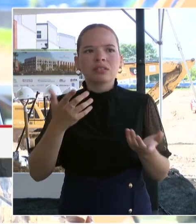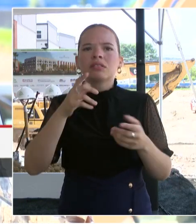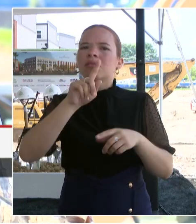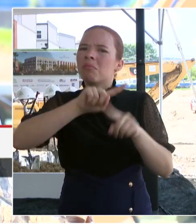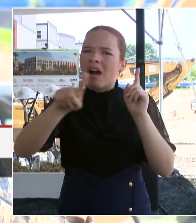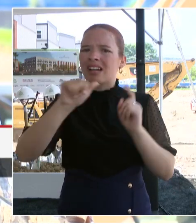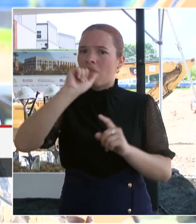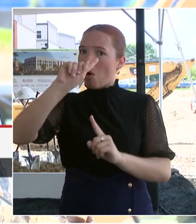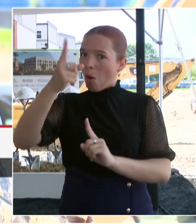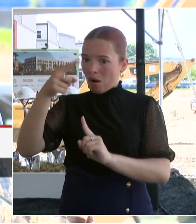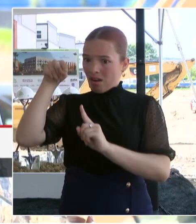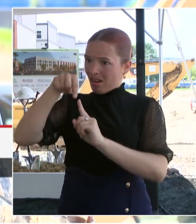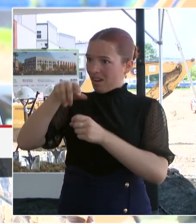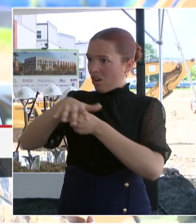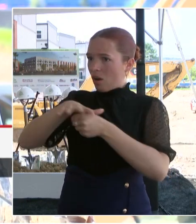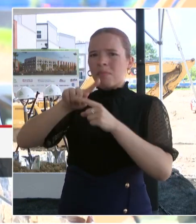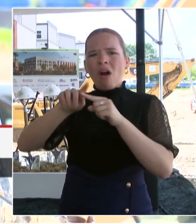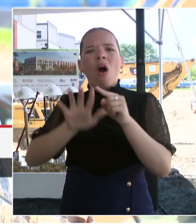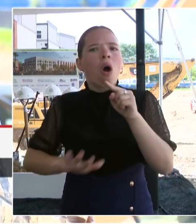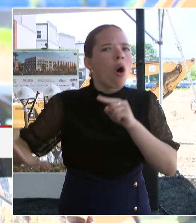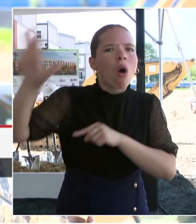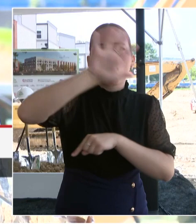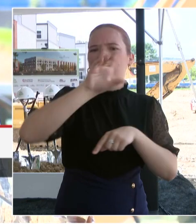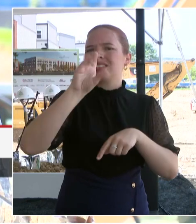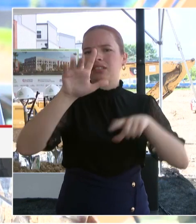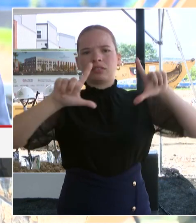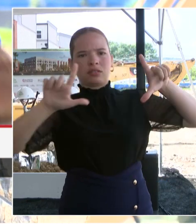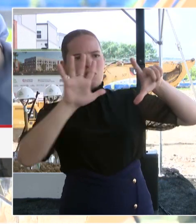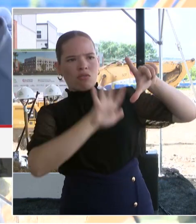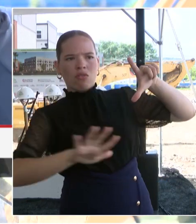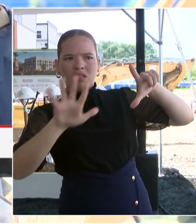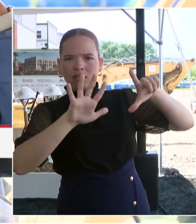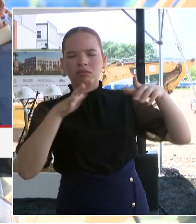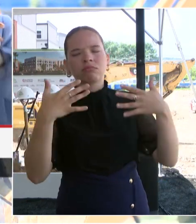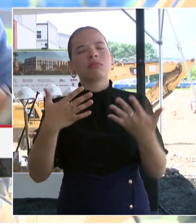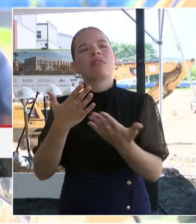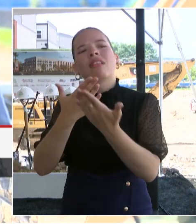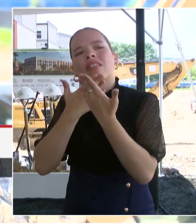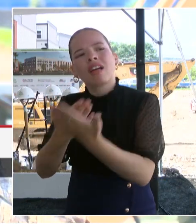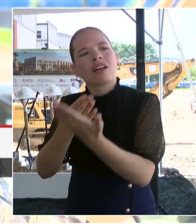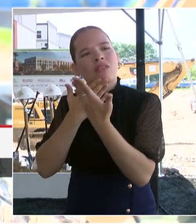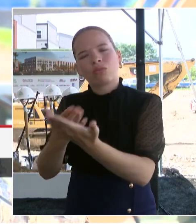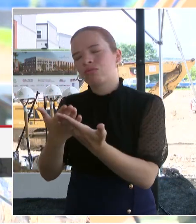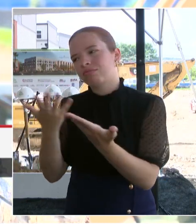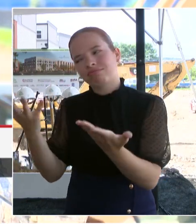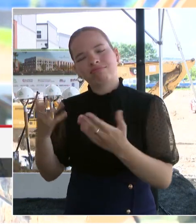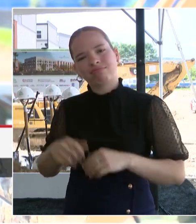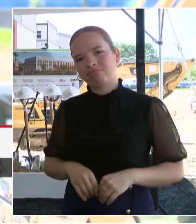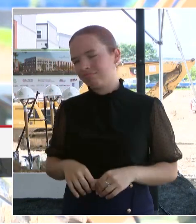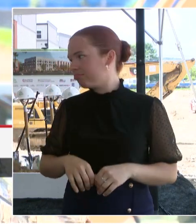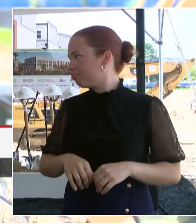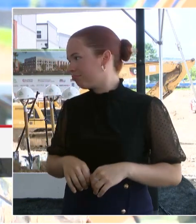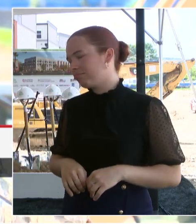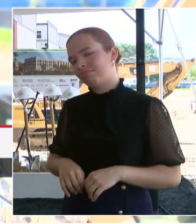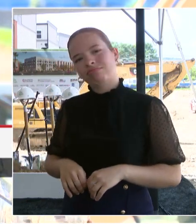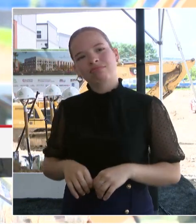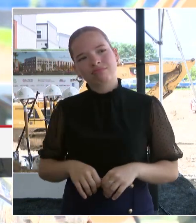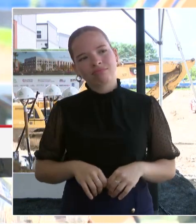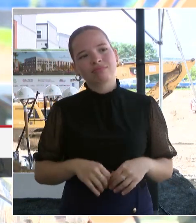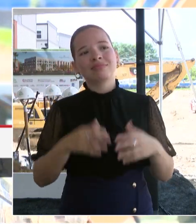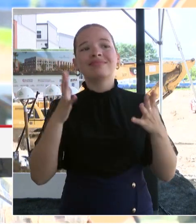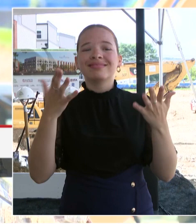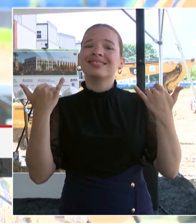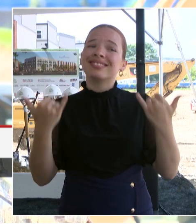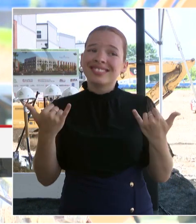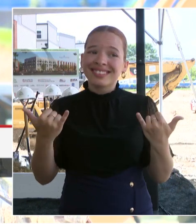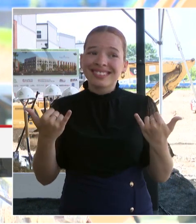you and can't thank you enough for that commitment. Now, today is a momentous day for Ward